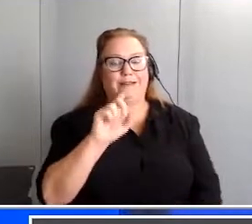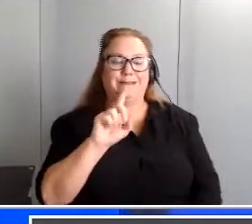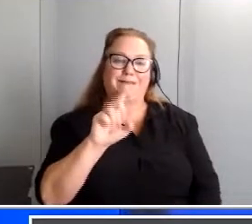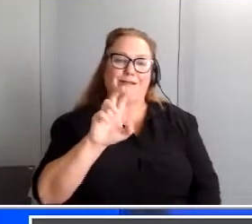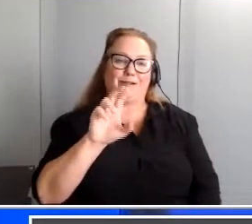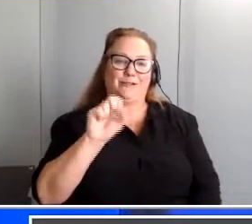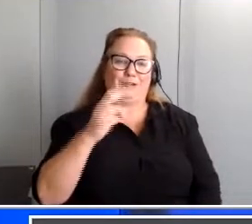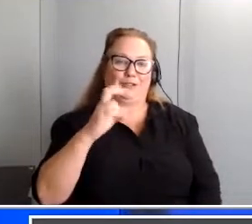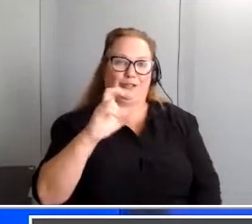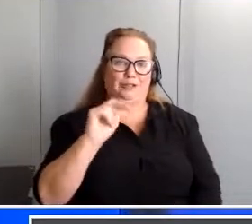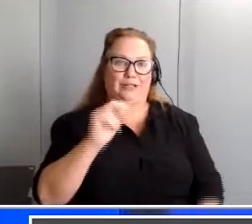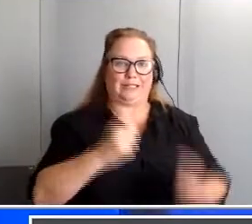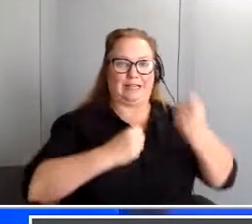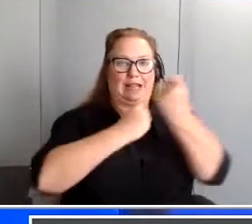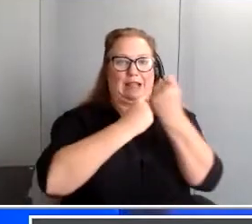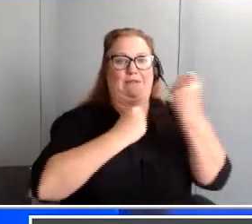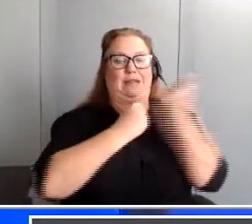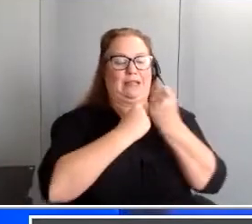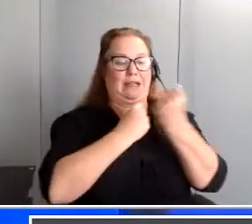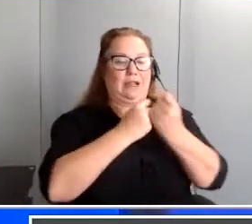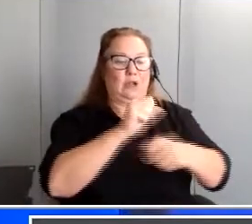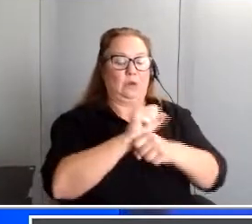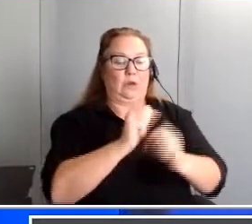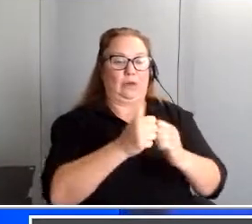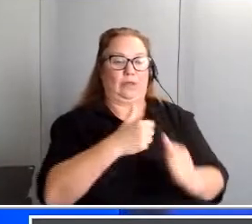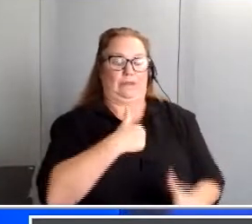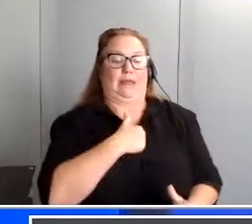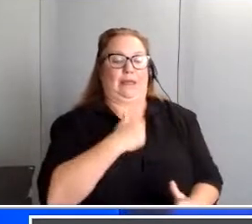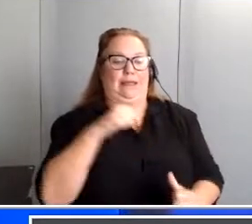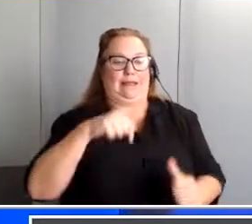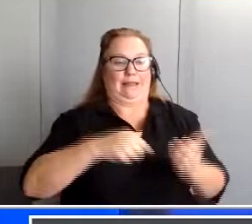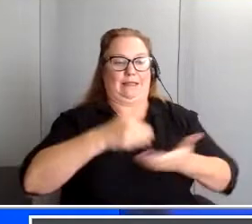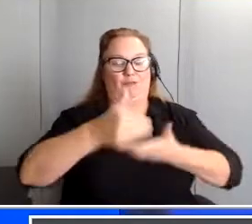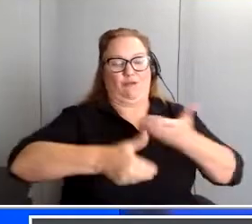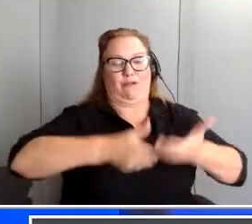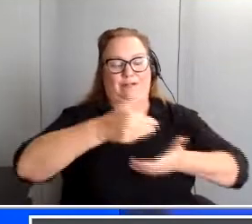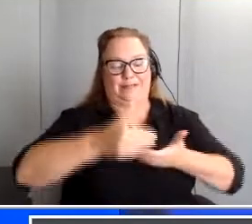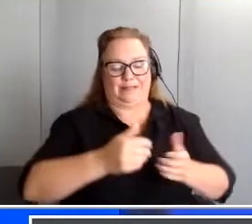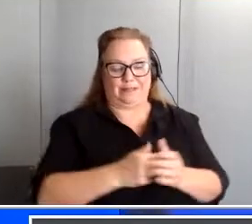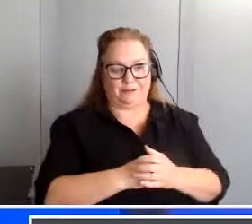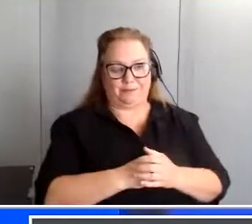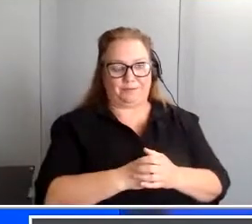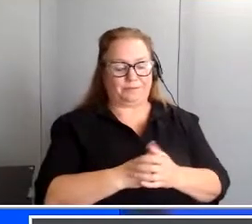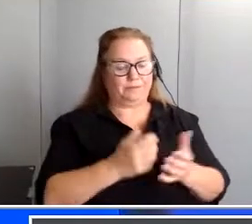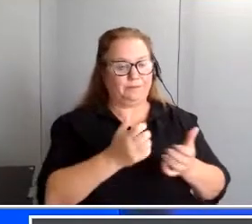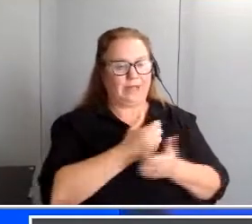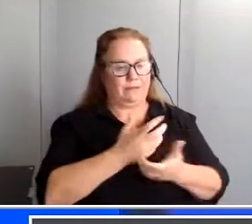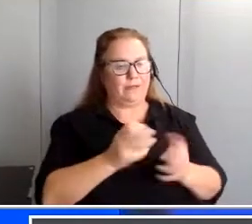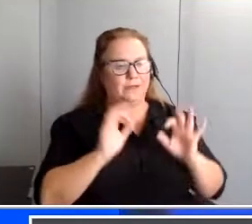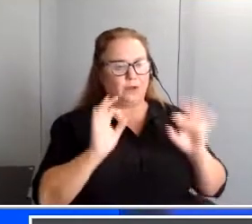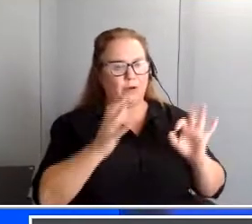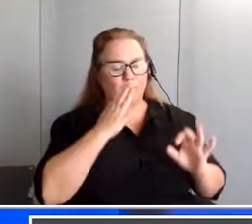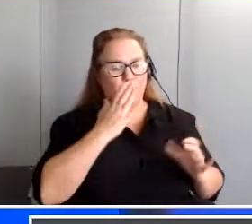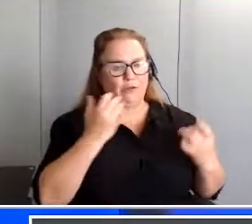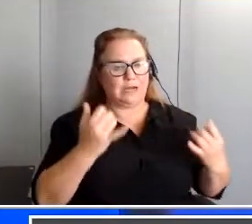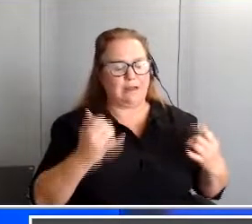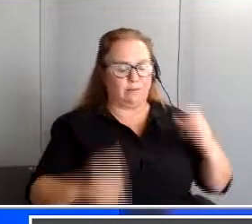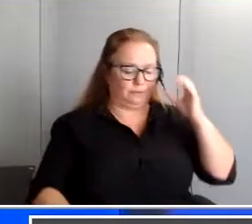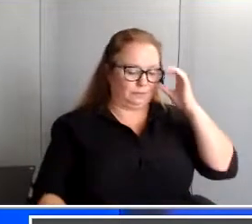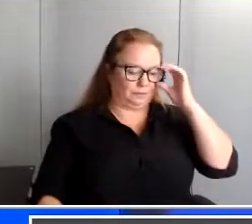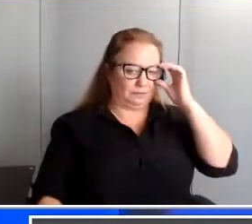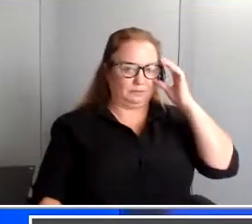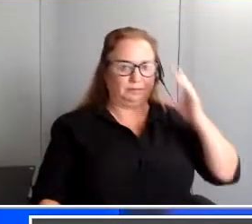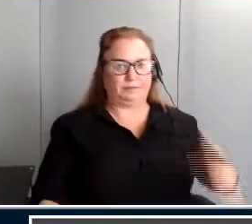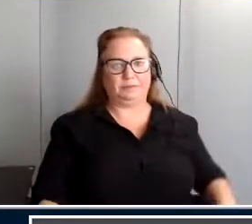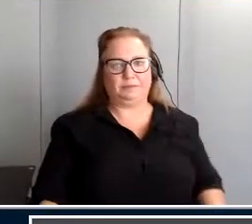a advocate and working with me through this process and this decision making. But everything's going pretty good right now. What